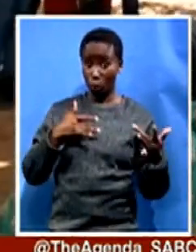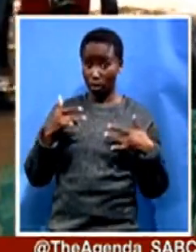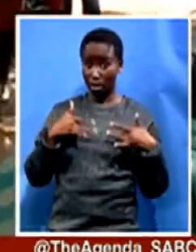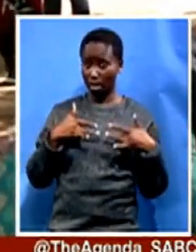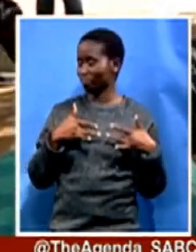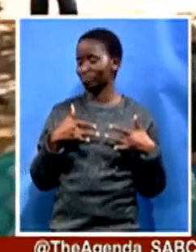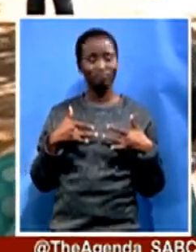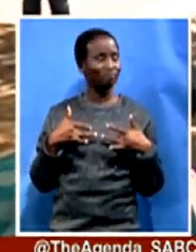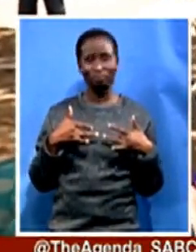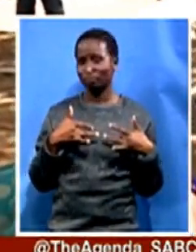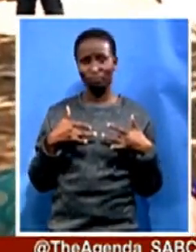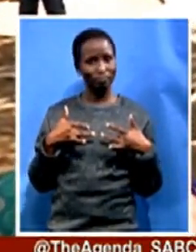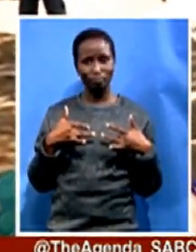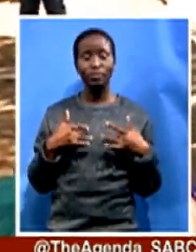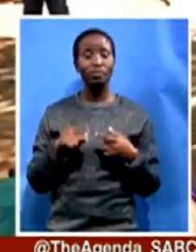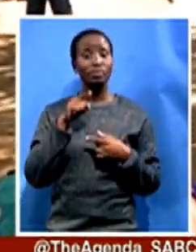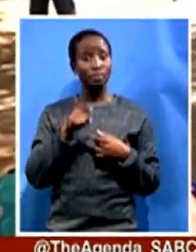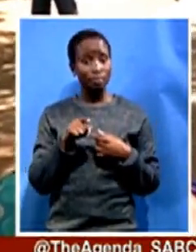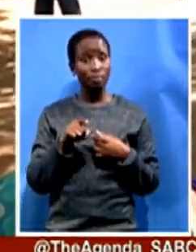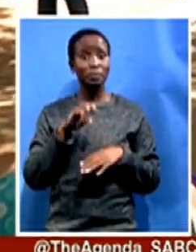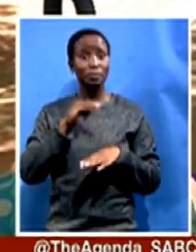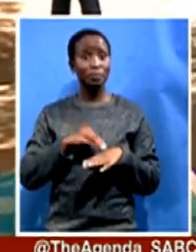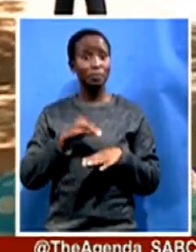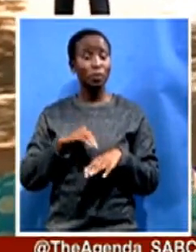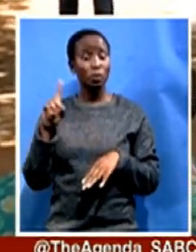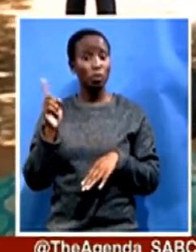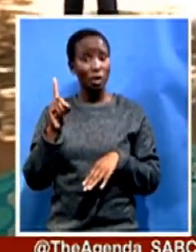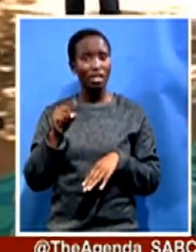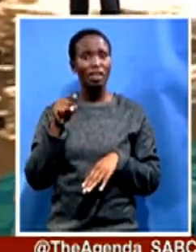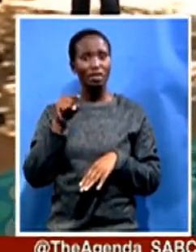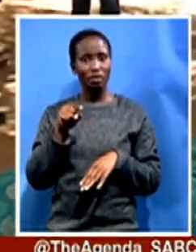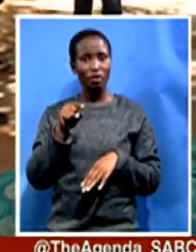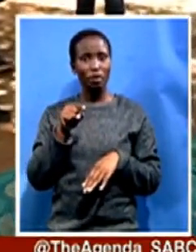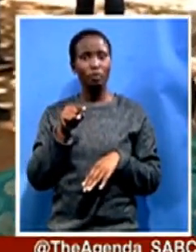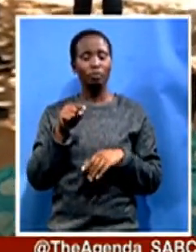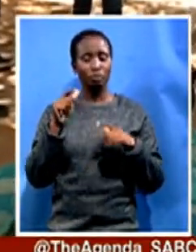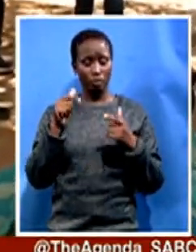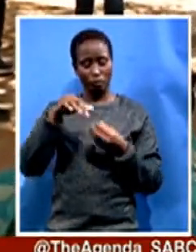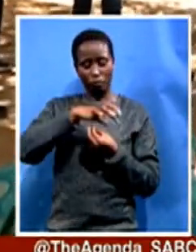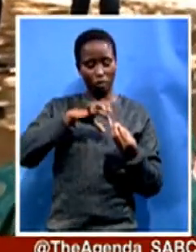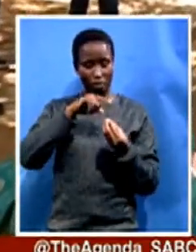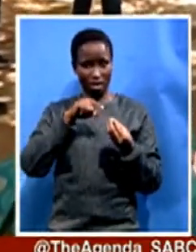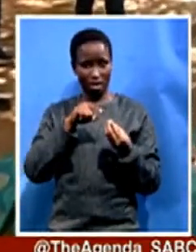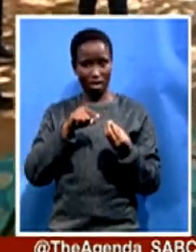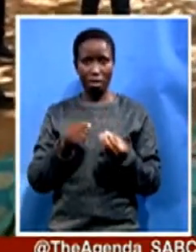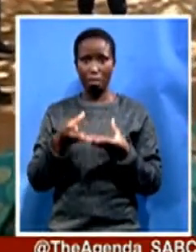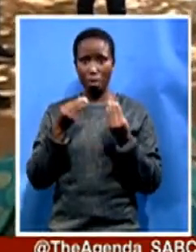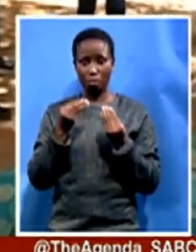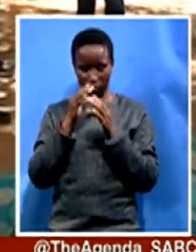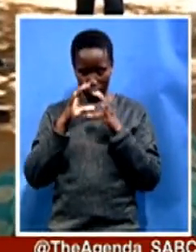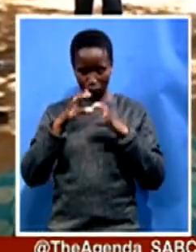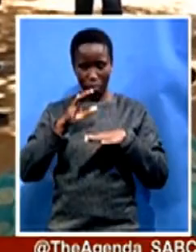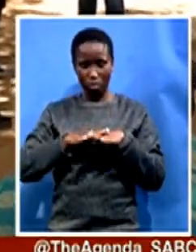of succession in the royal family has come into sharp focus over the past few days after the news